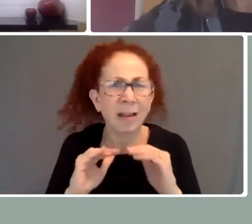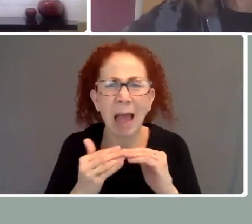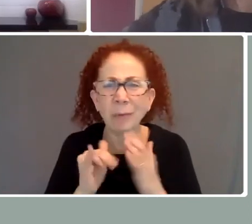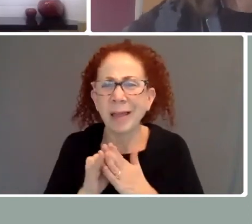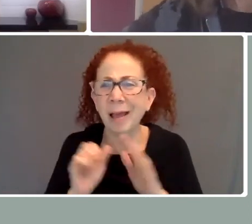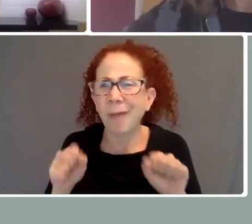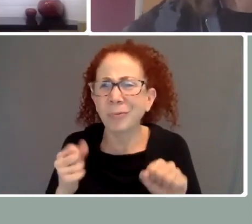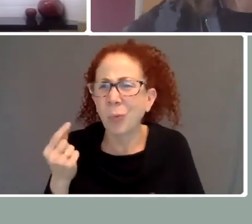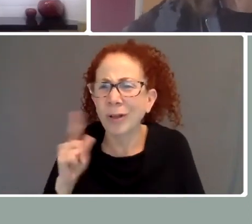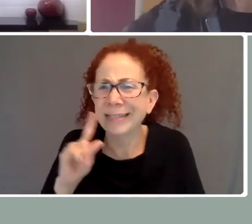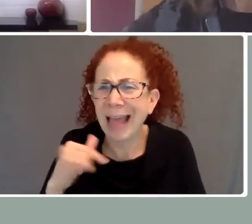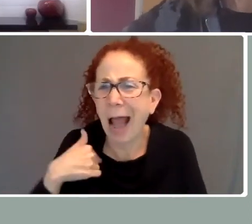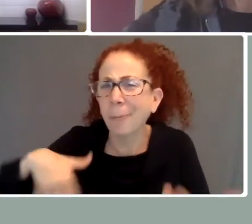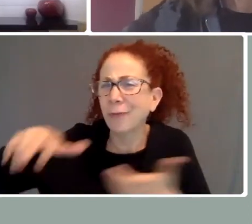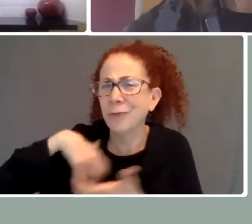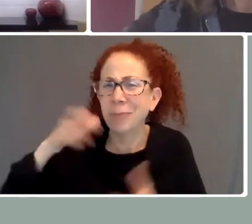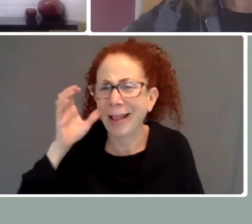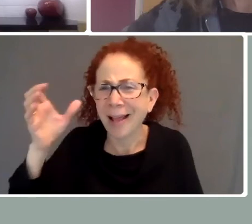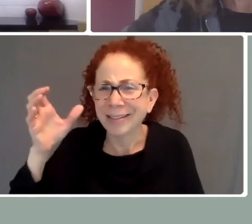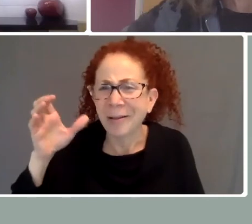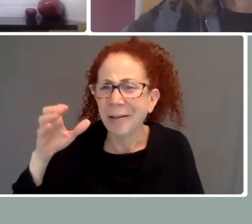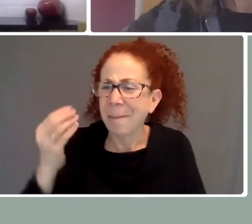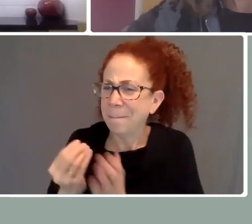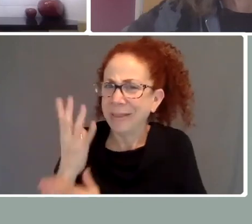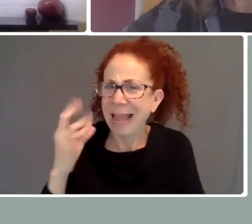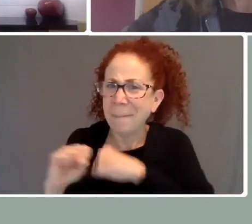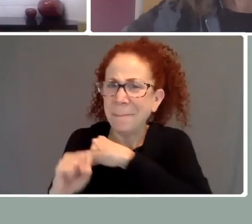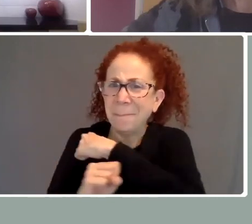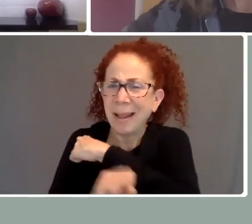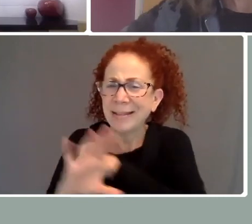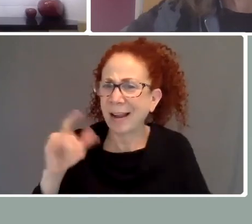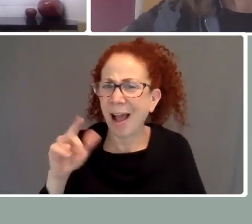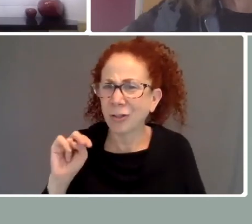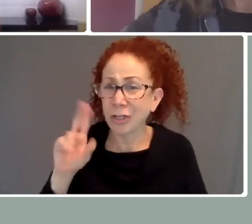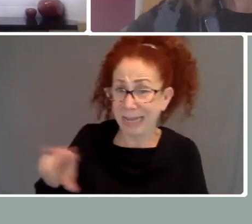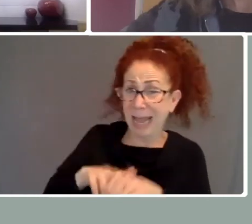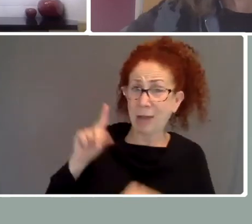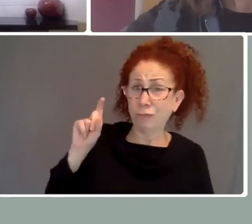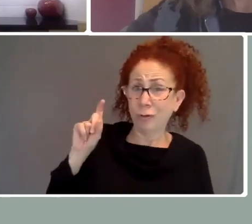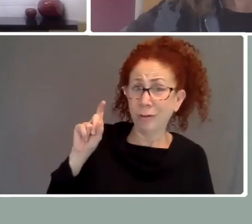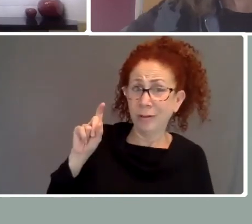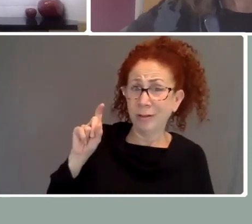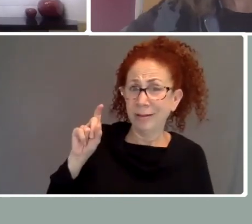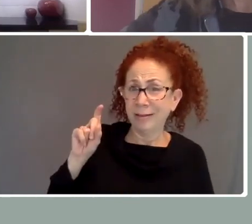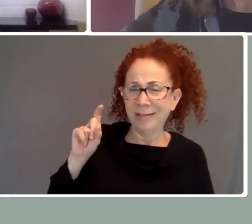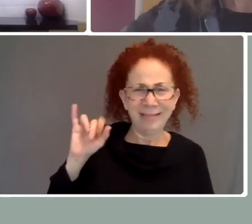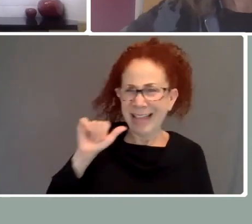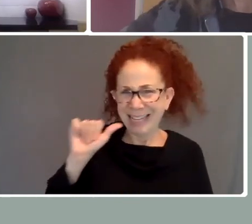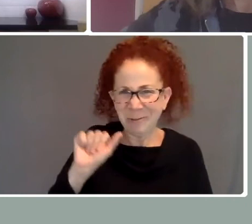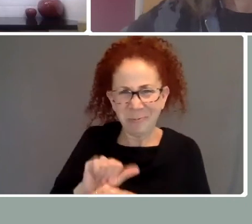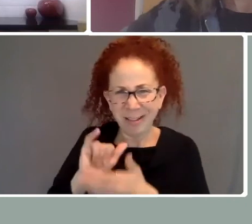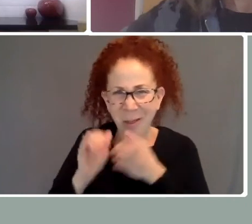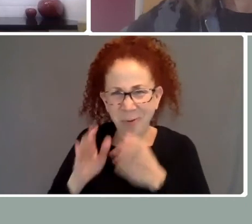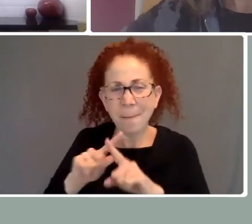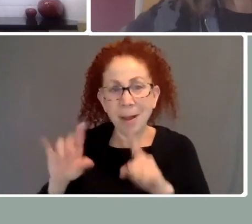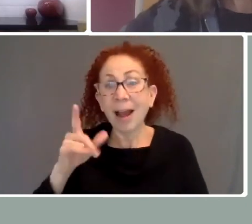So I'm confused by the idea of a plant-based collagen. I don't know how natural it is, because that's like, doesn't work like that. But we need collagen.